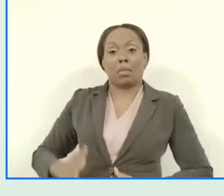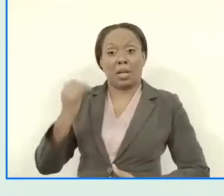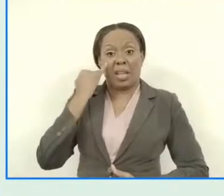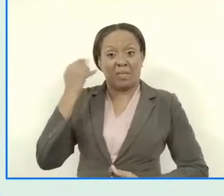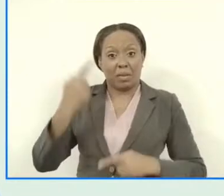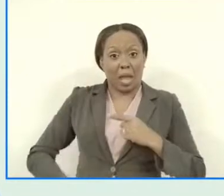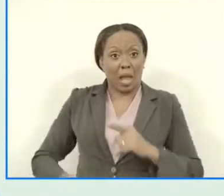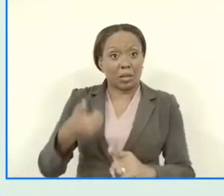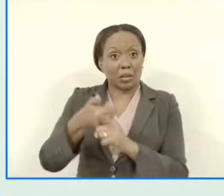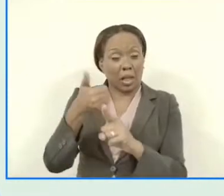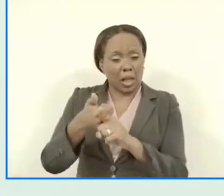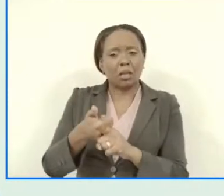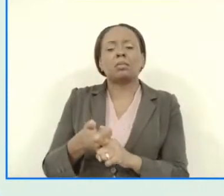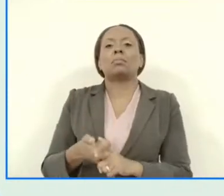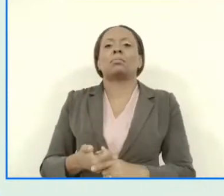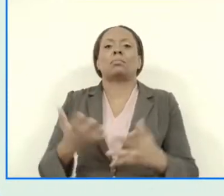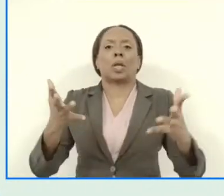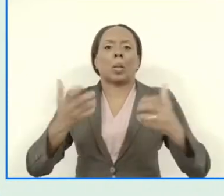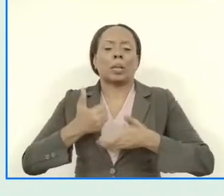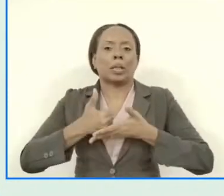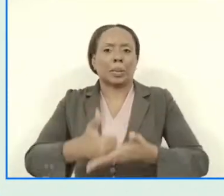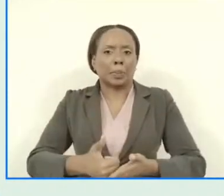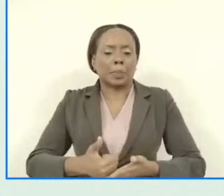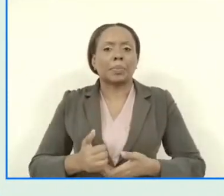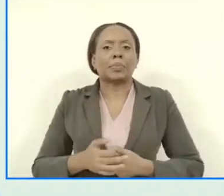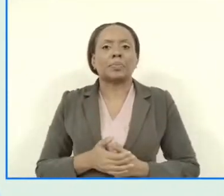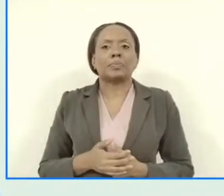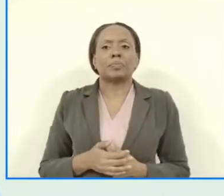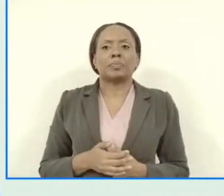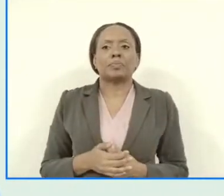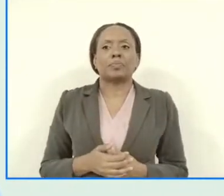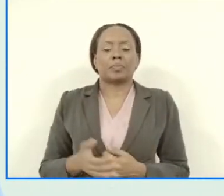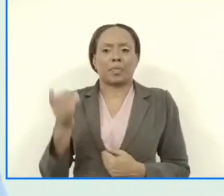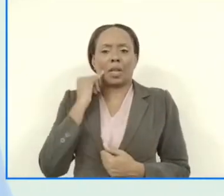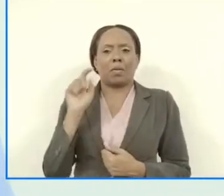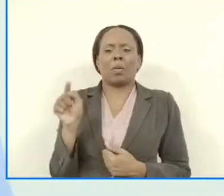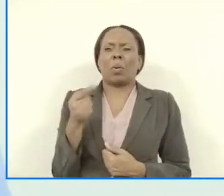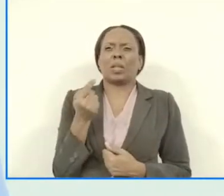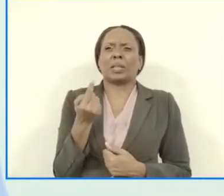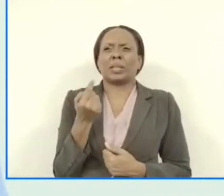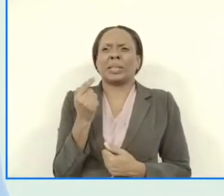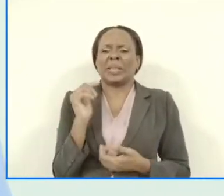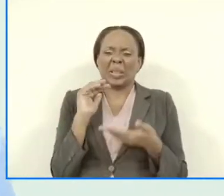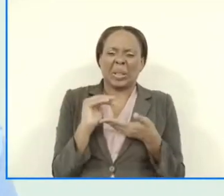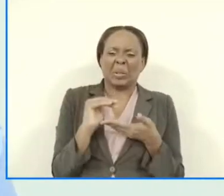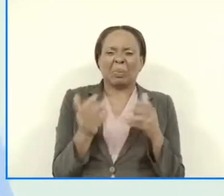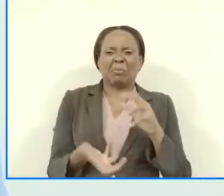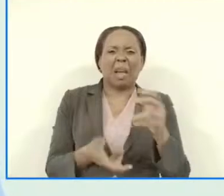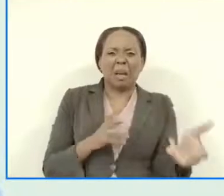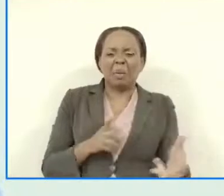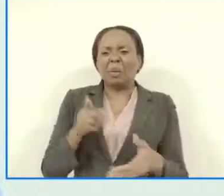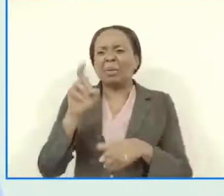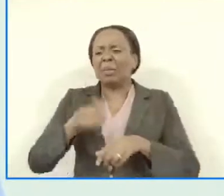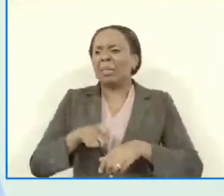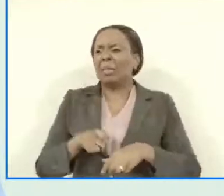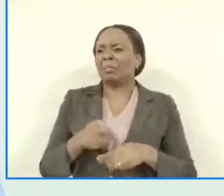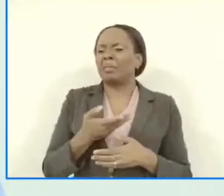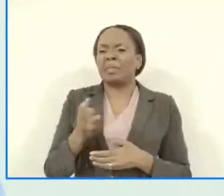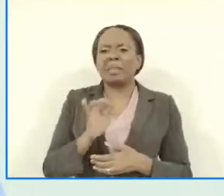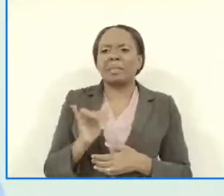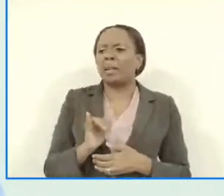position to do so yourselves. Where it is a case that you have sustained minimal damage but you're still not able to help yourself and you need materials